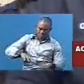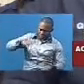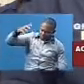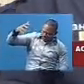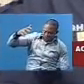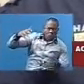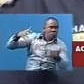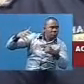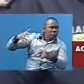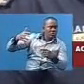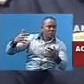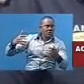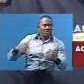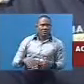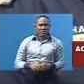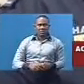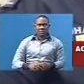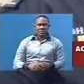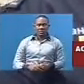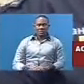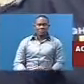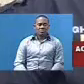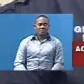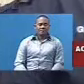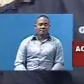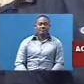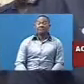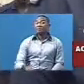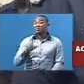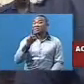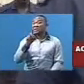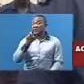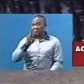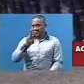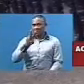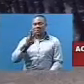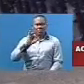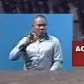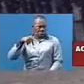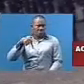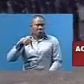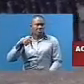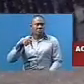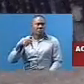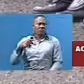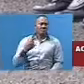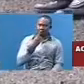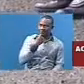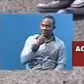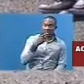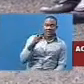and the protection of VVIPs and vital installations. With such specialized